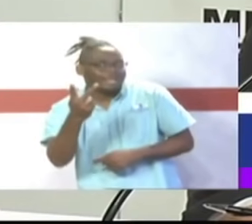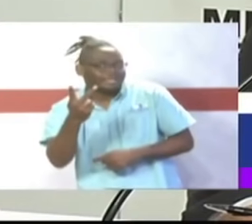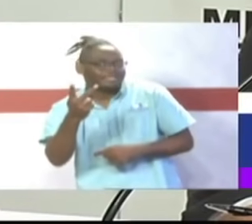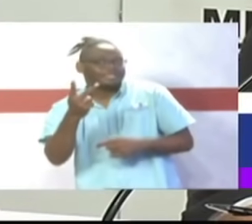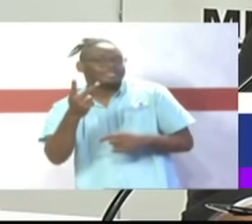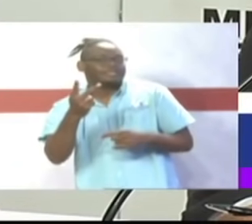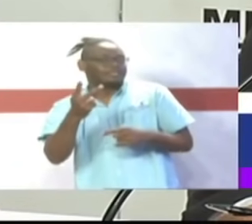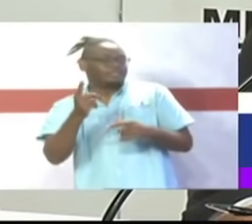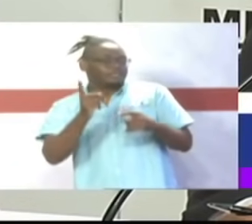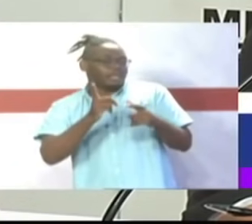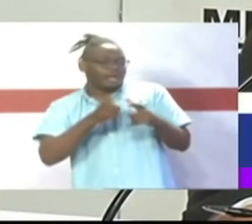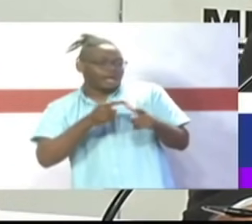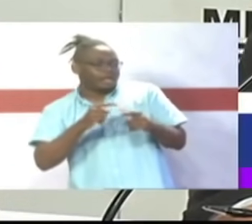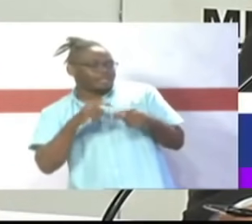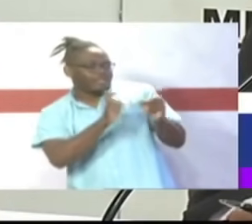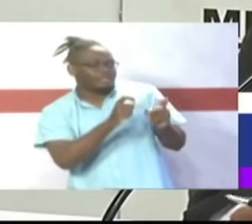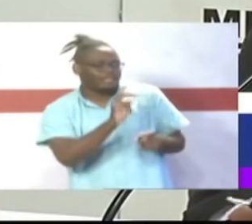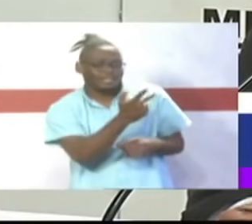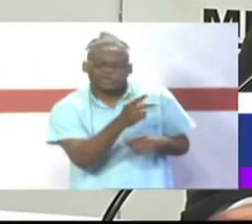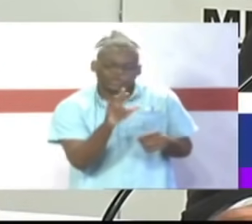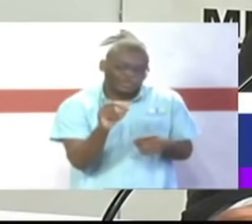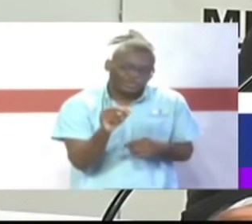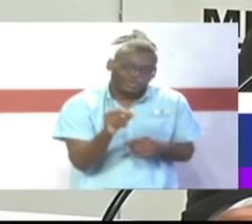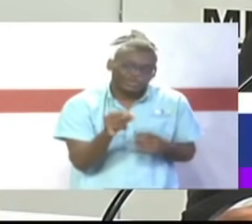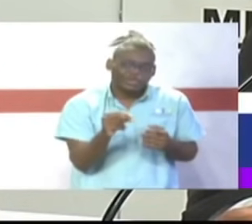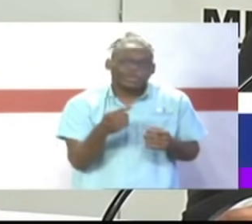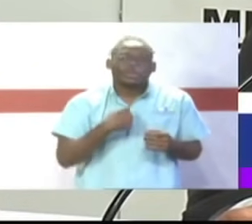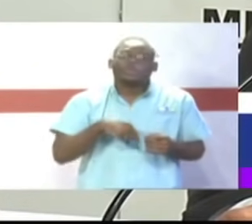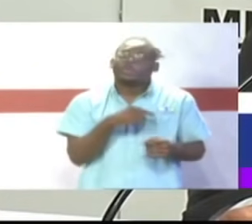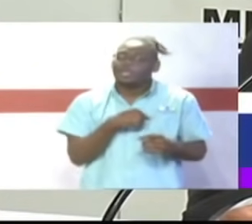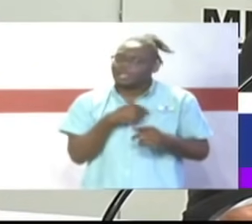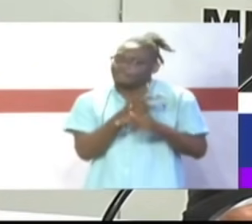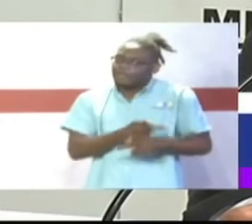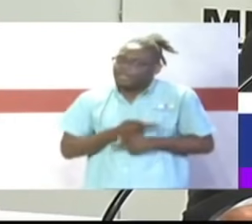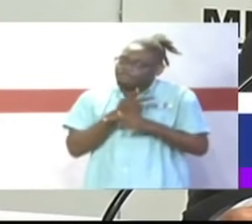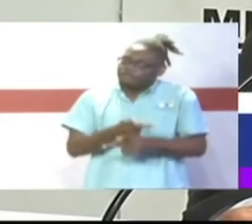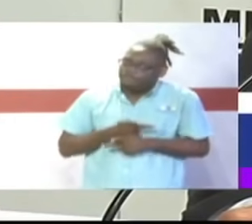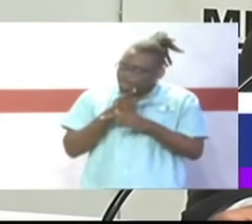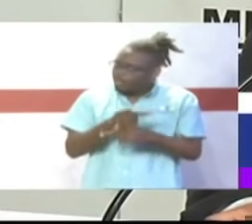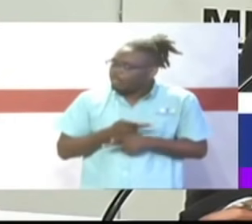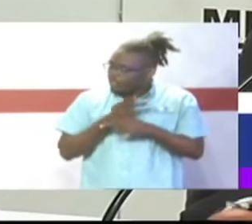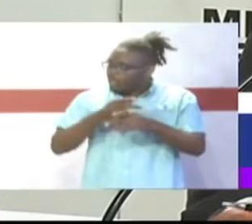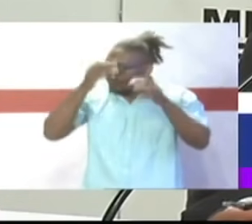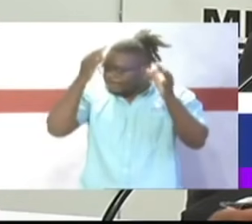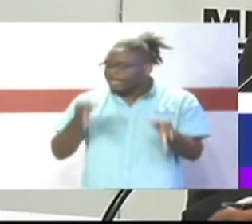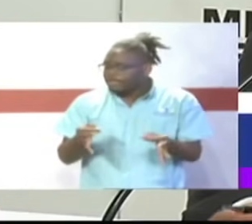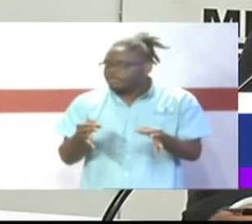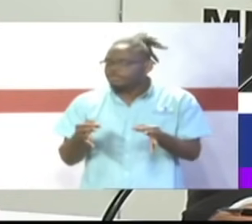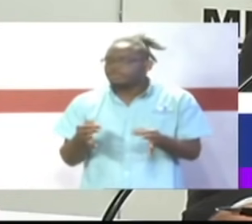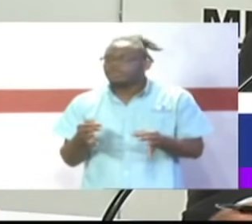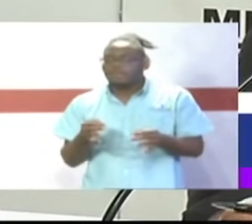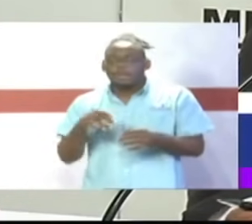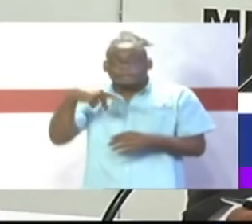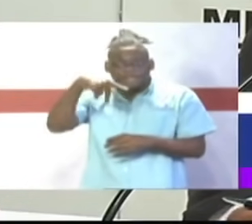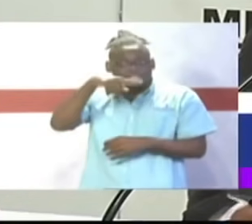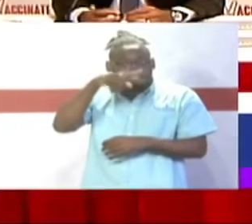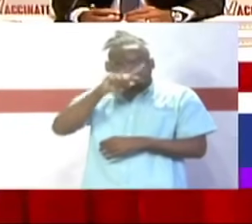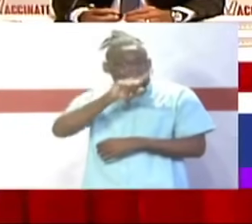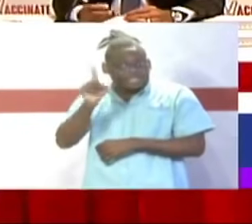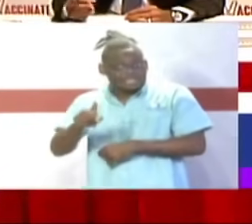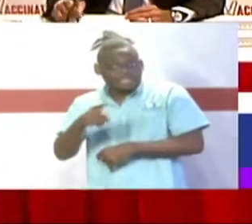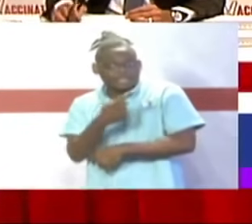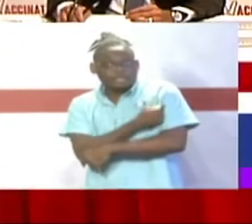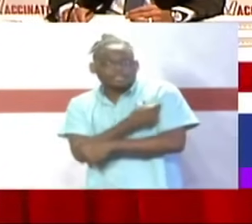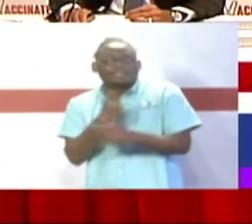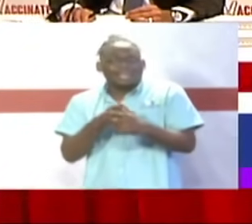dose. So we have to be careful with when you make the decision that you have enough stock of Pfizer to back up the first dose as well. Thank you